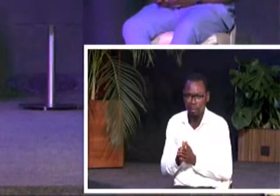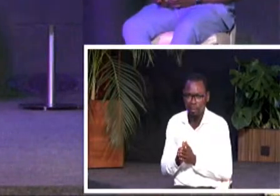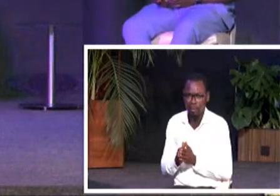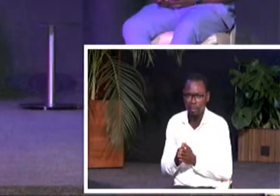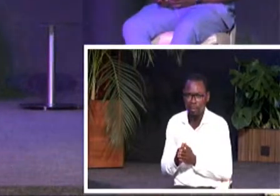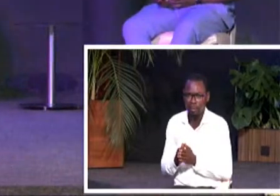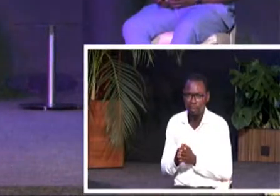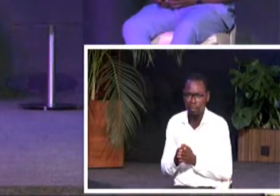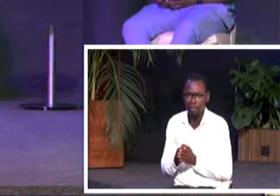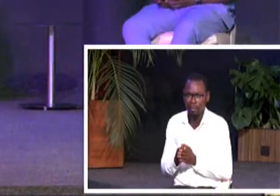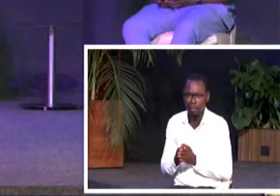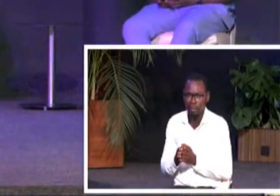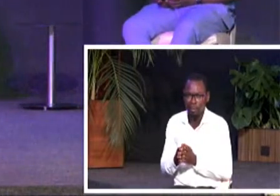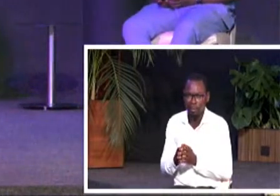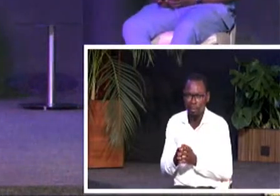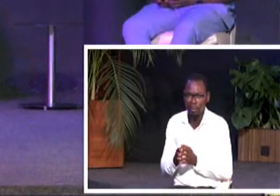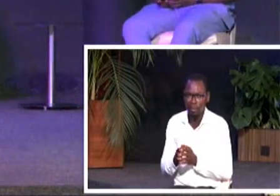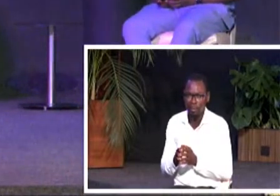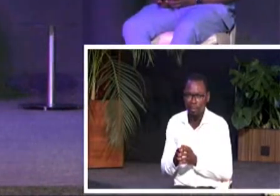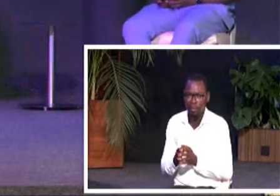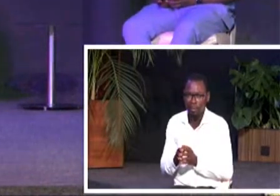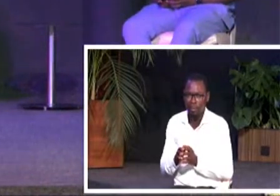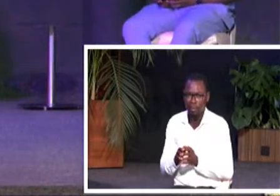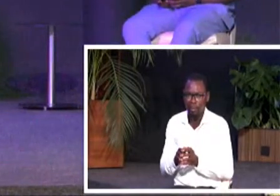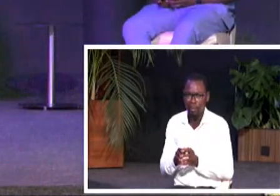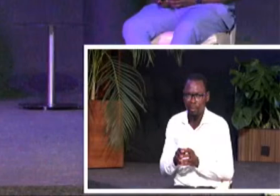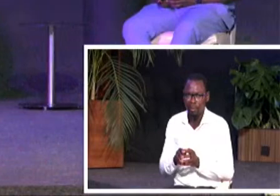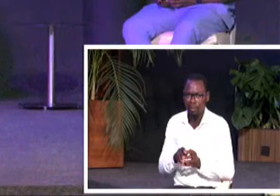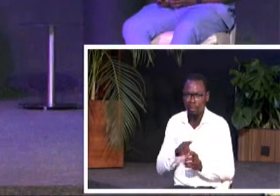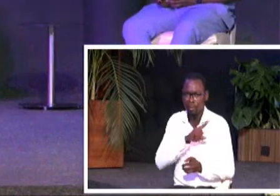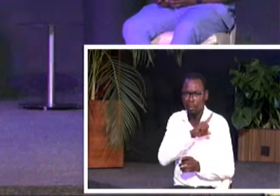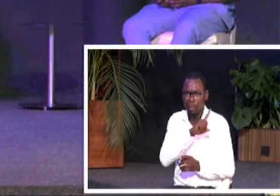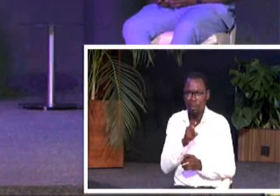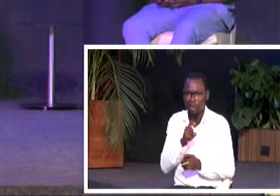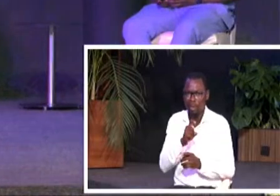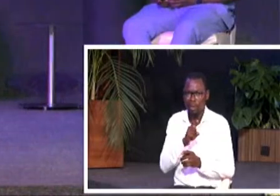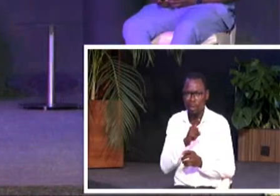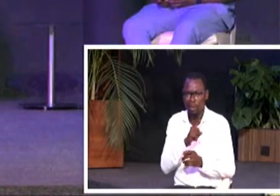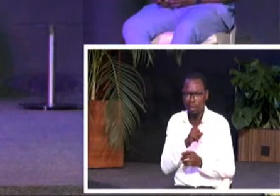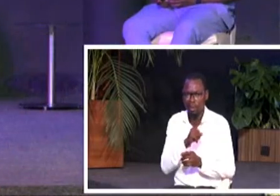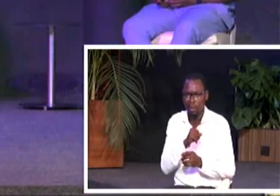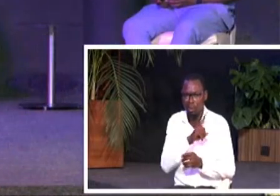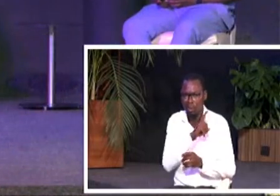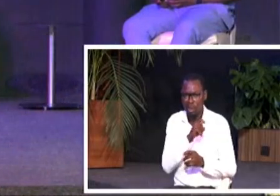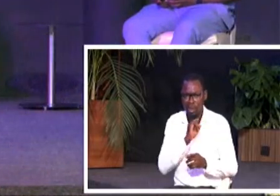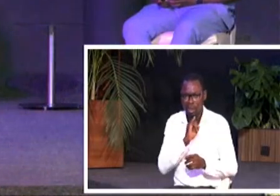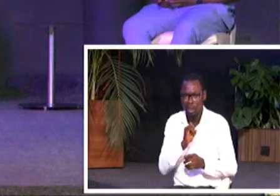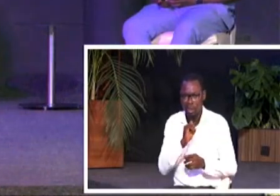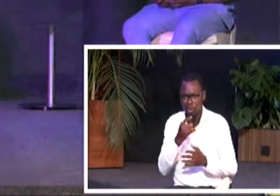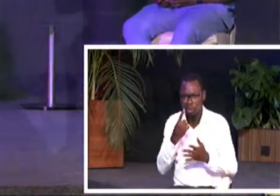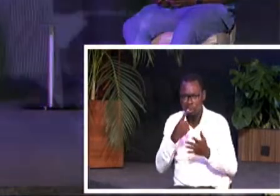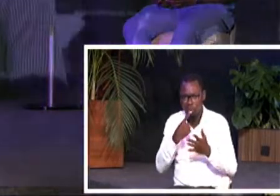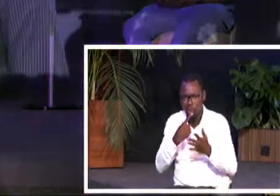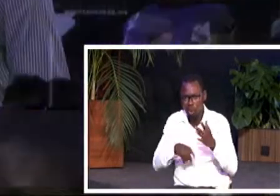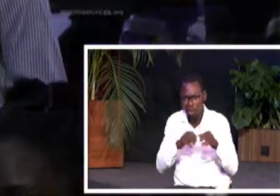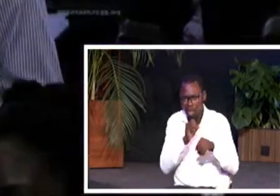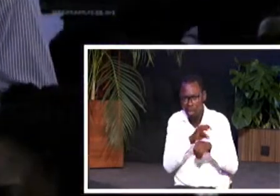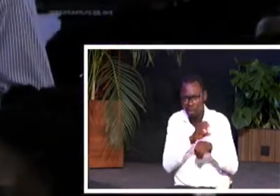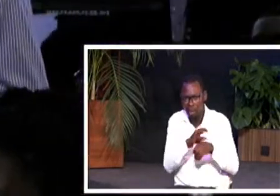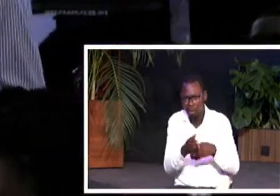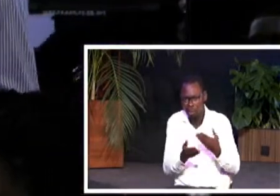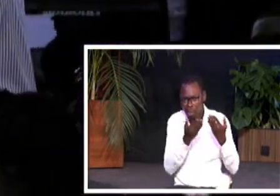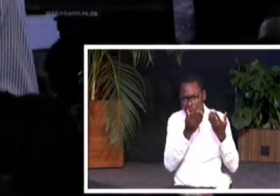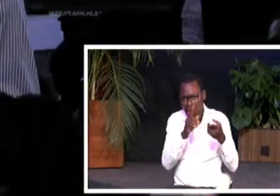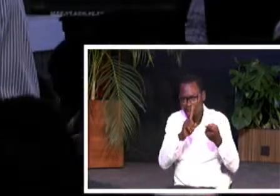Nyamiche. Nyamiche, okay. Okay. My question goes to Mr. Maximus. And the question is, what advice will he give